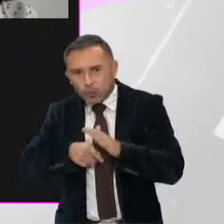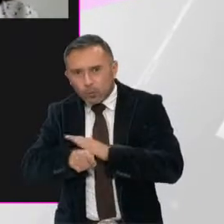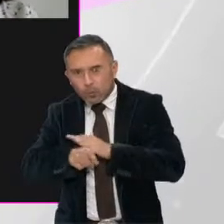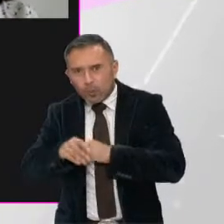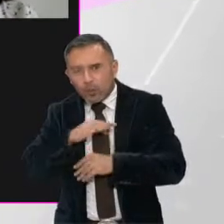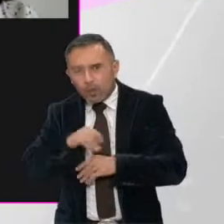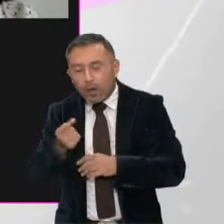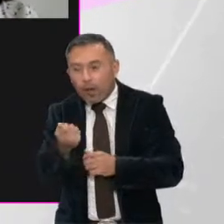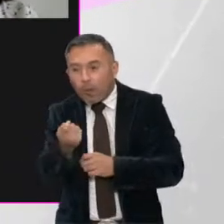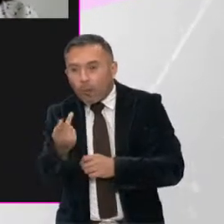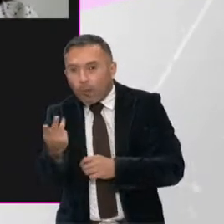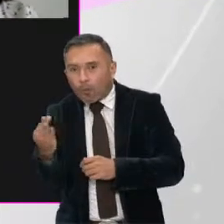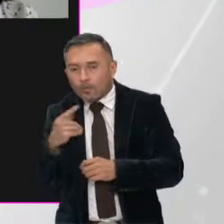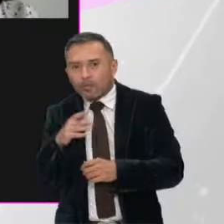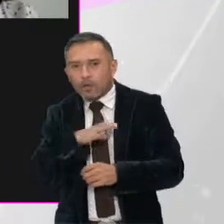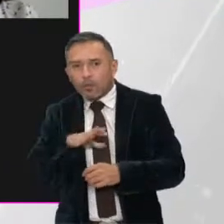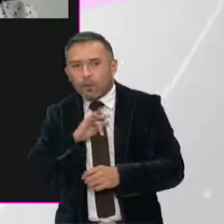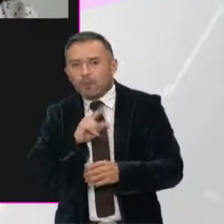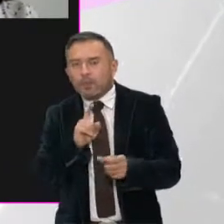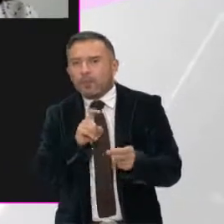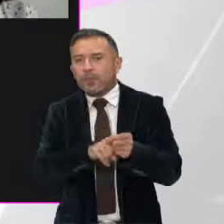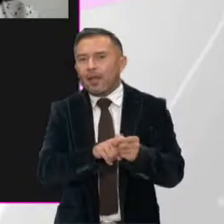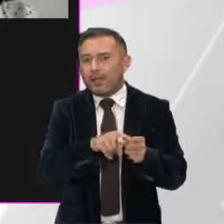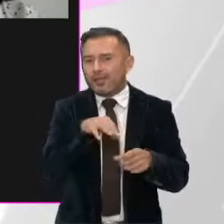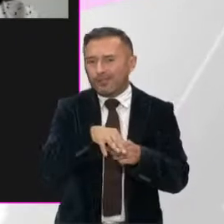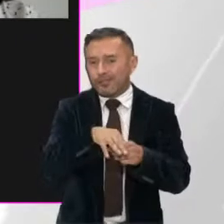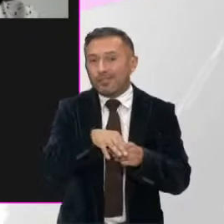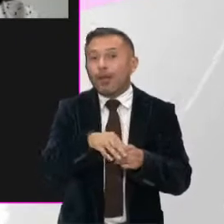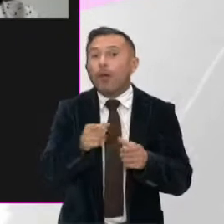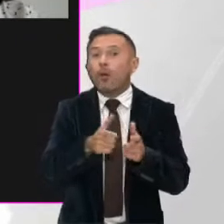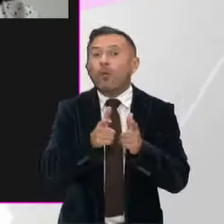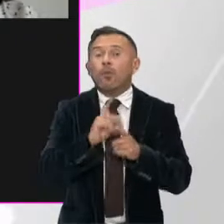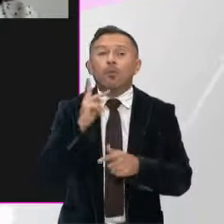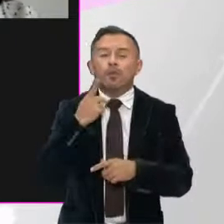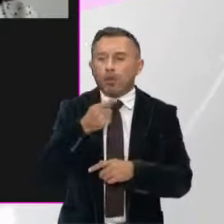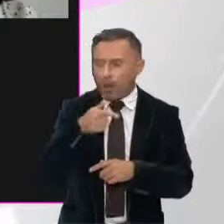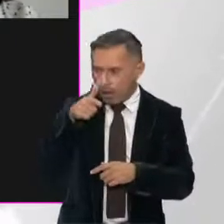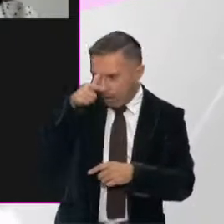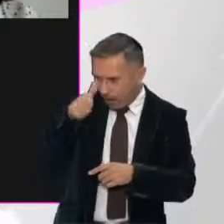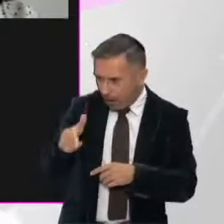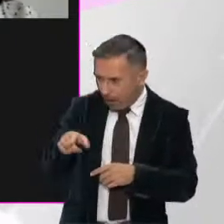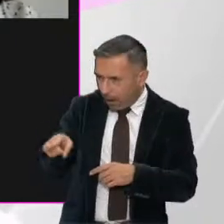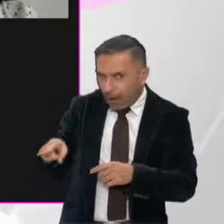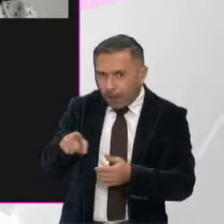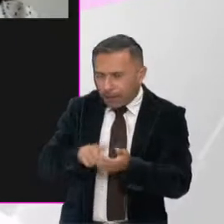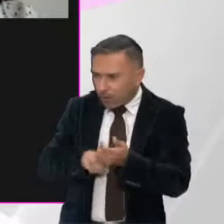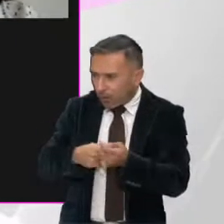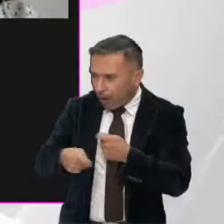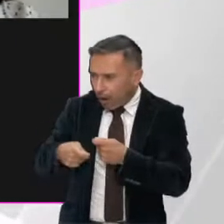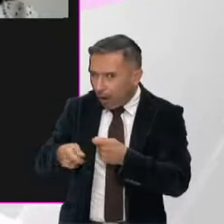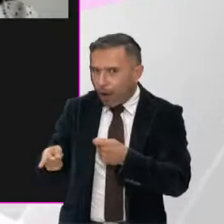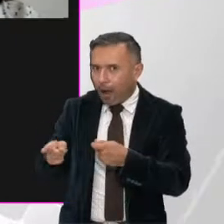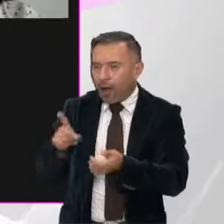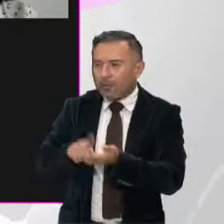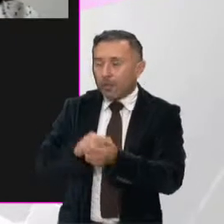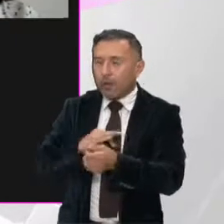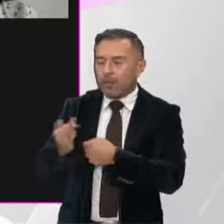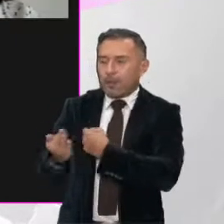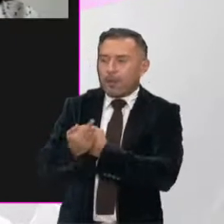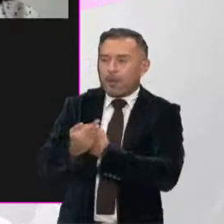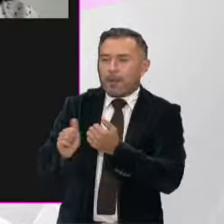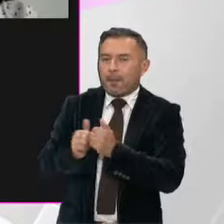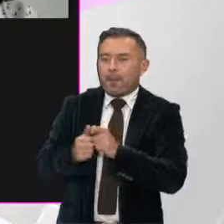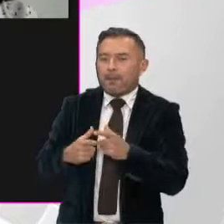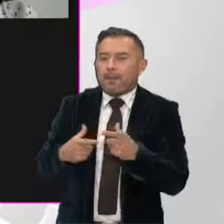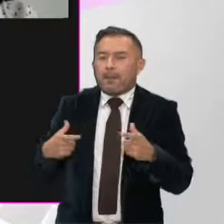some acronyms that are owned by others, and the parties have been exchanging this as a source